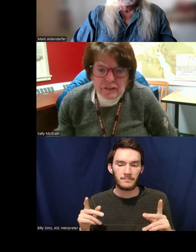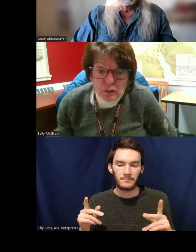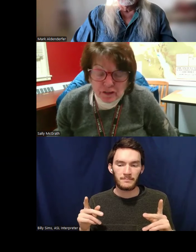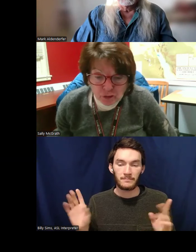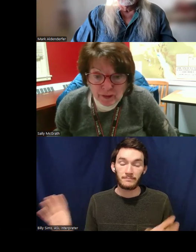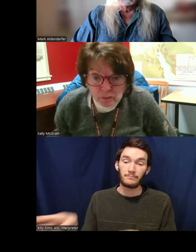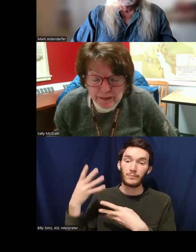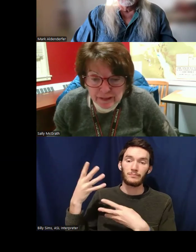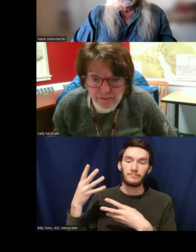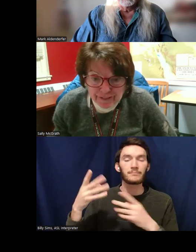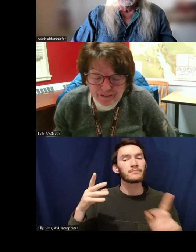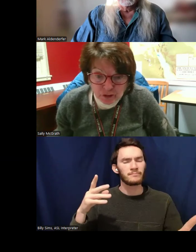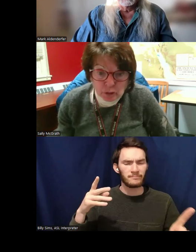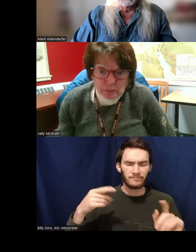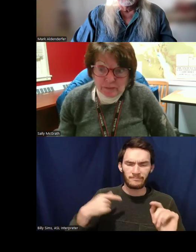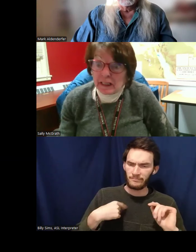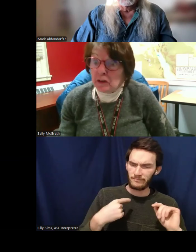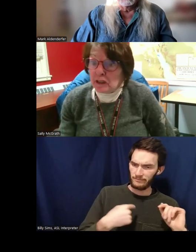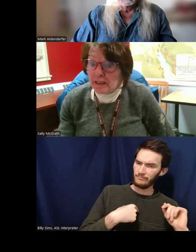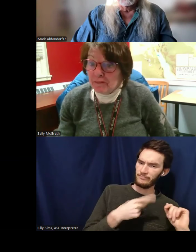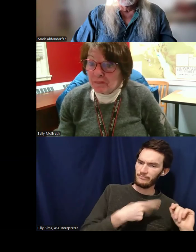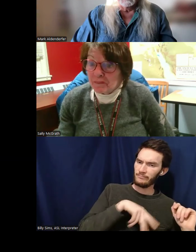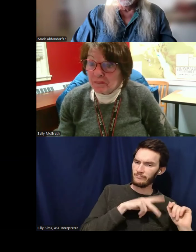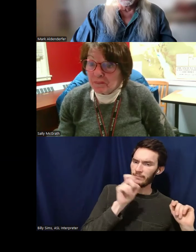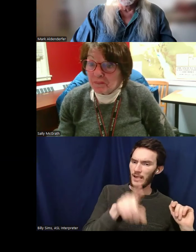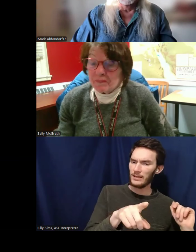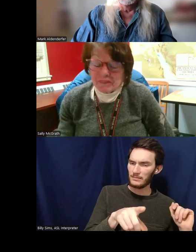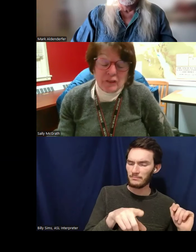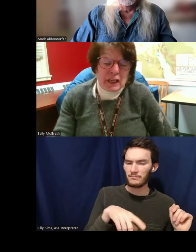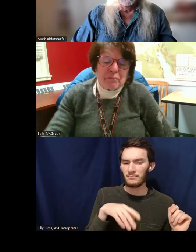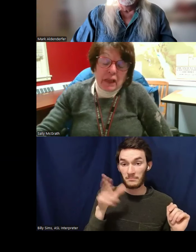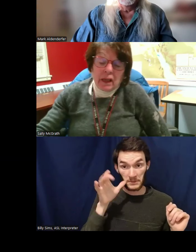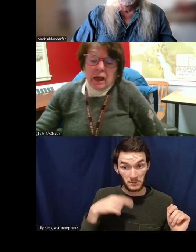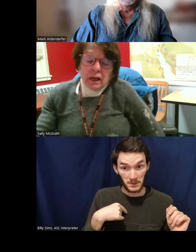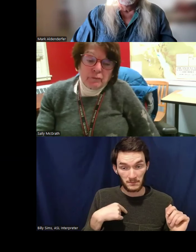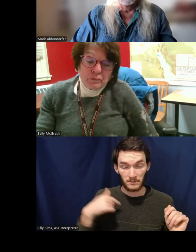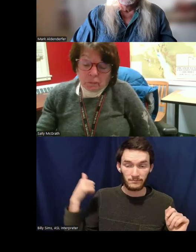I have a question while I'm waiting for this to open. Can you hear me? Yes, I can. Okay.